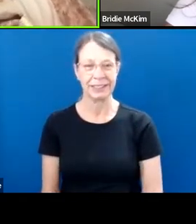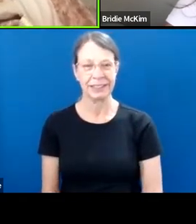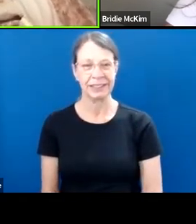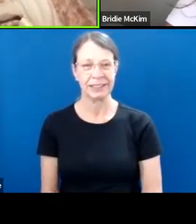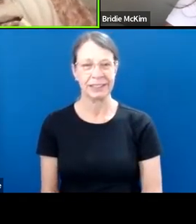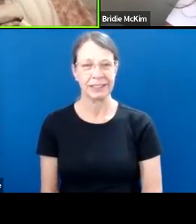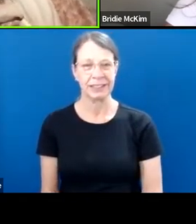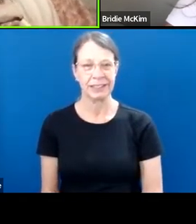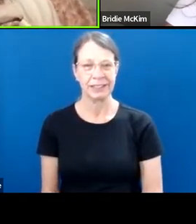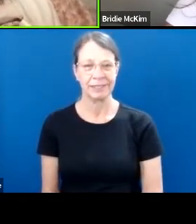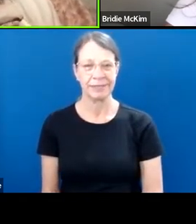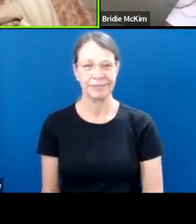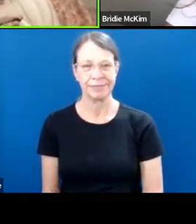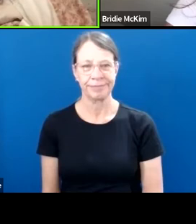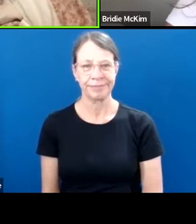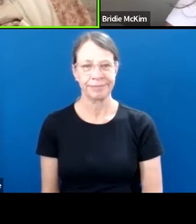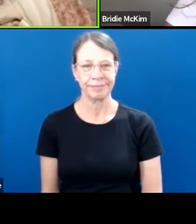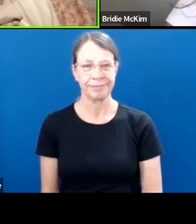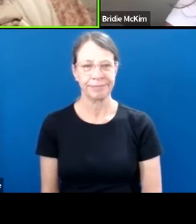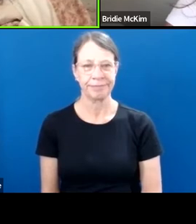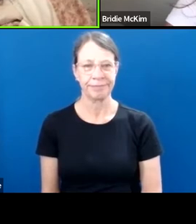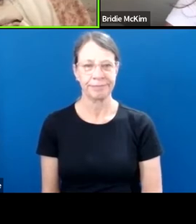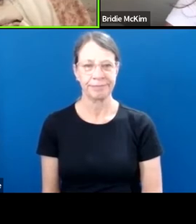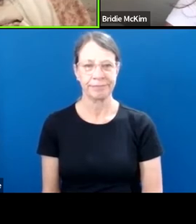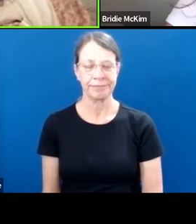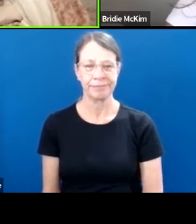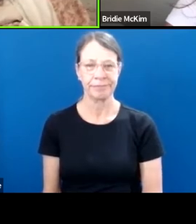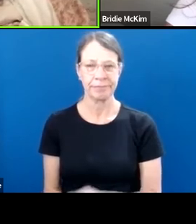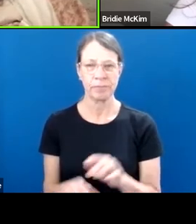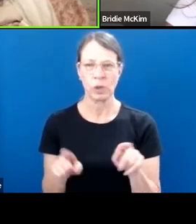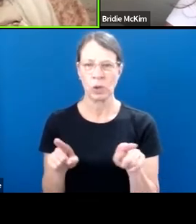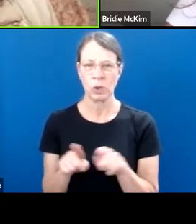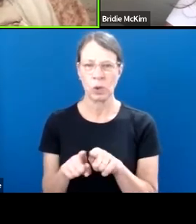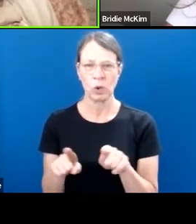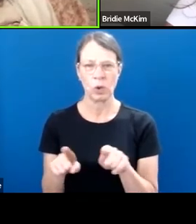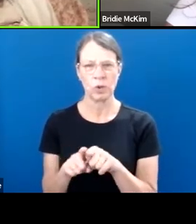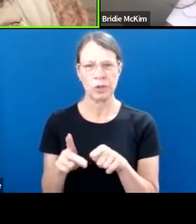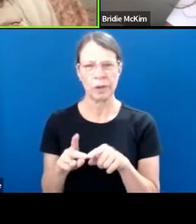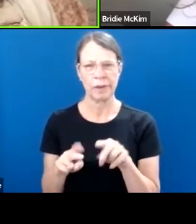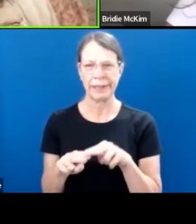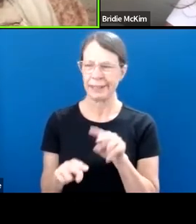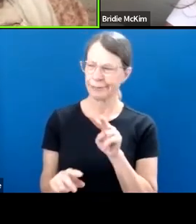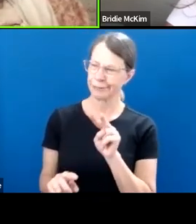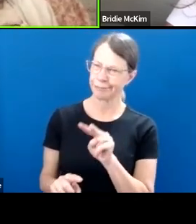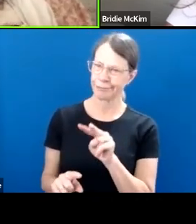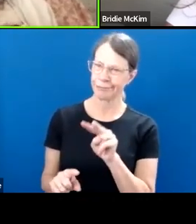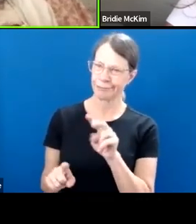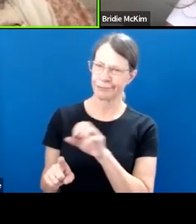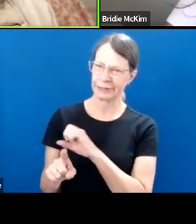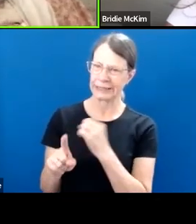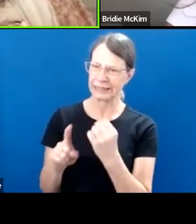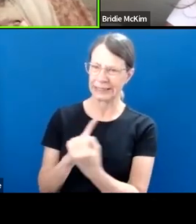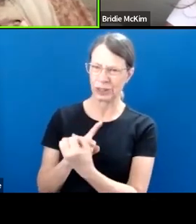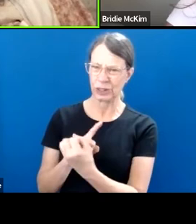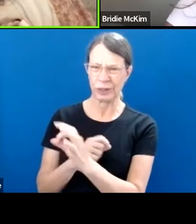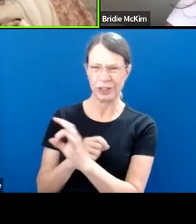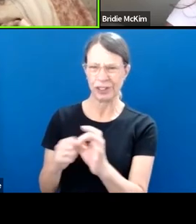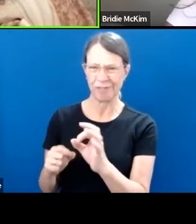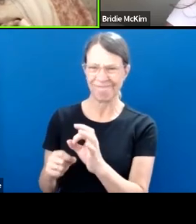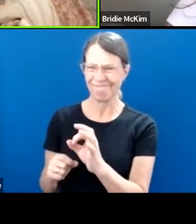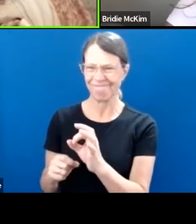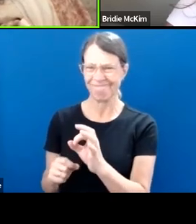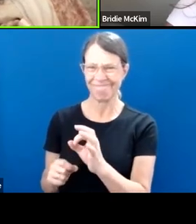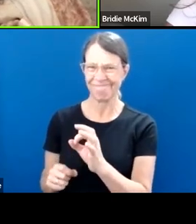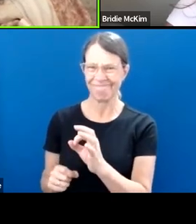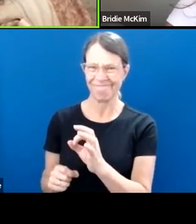don't be afraid to walk away from a situation that is